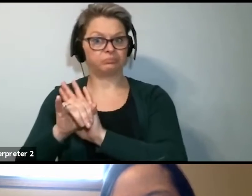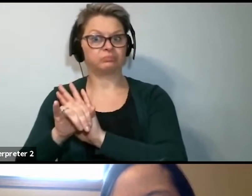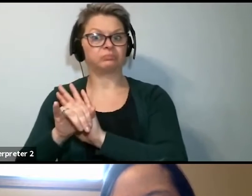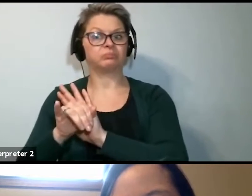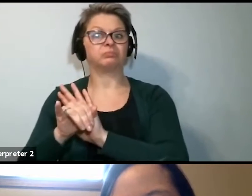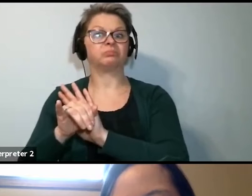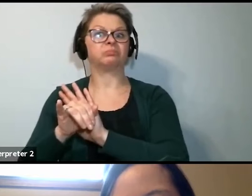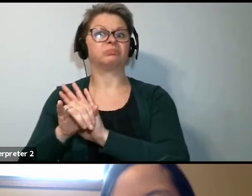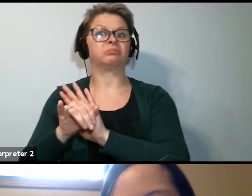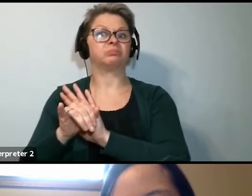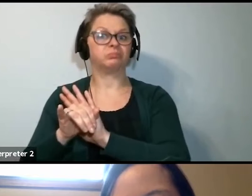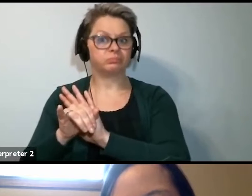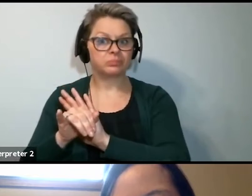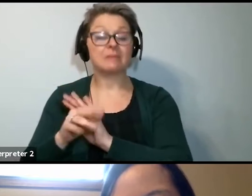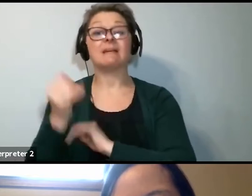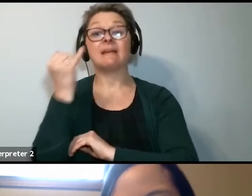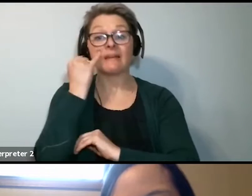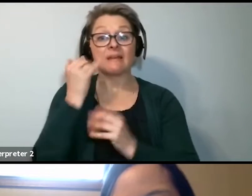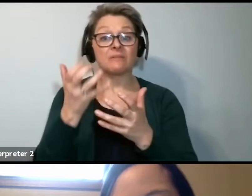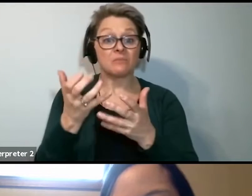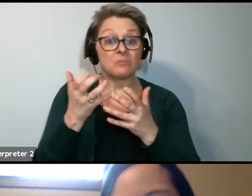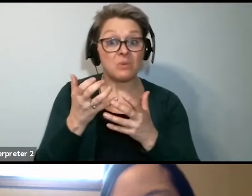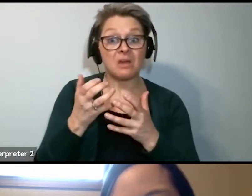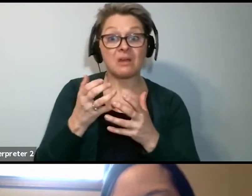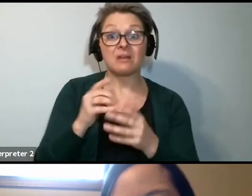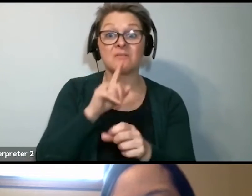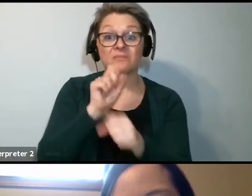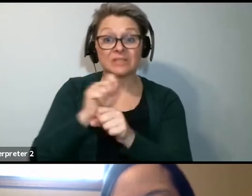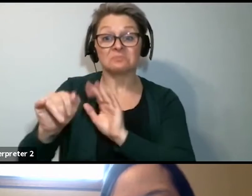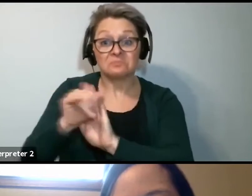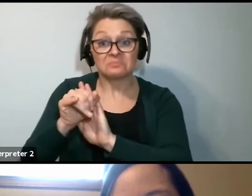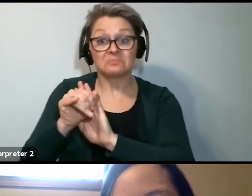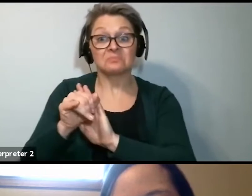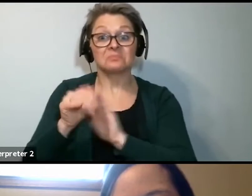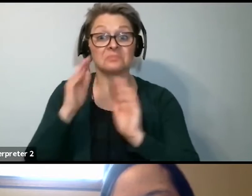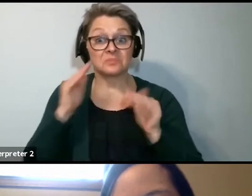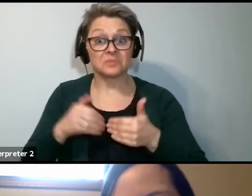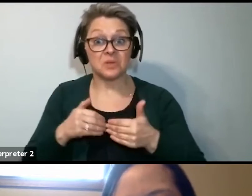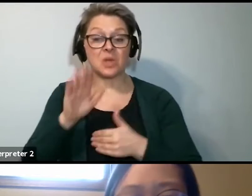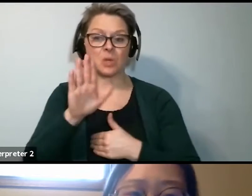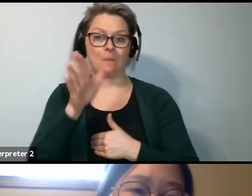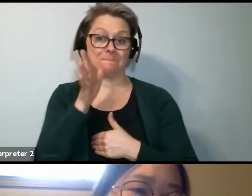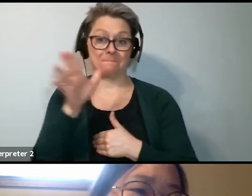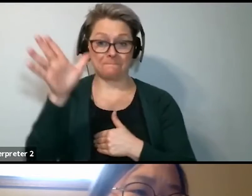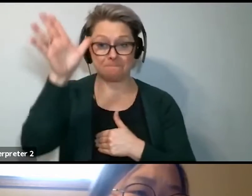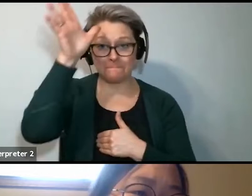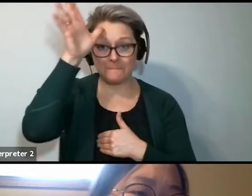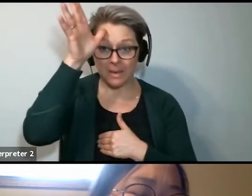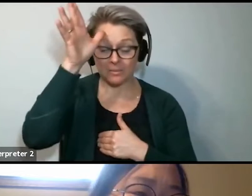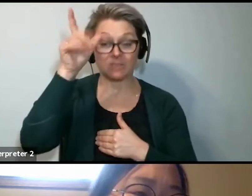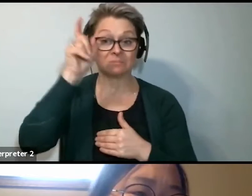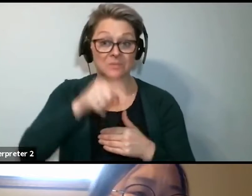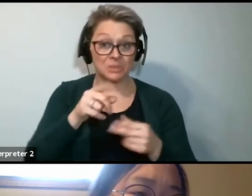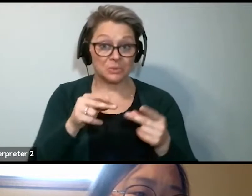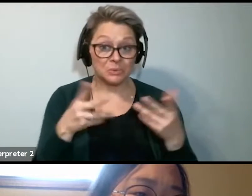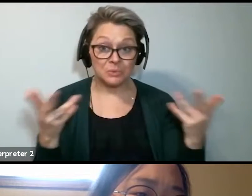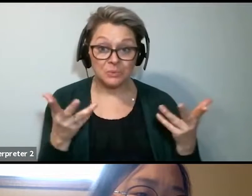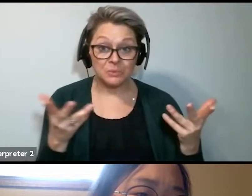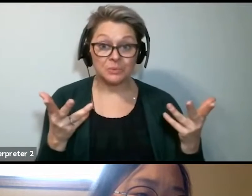you want to get an official diagnosis, you have to get your parents to come